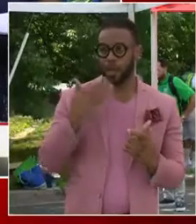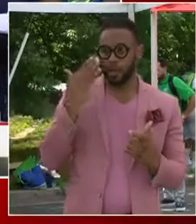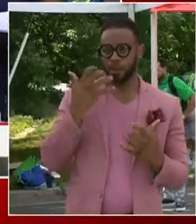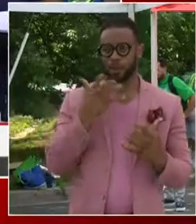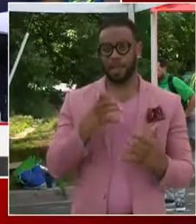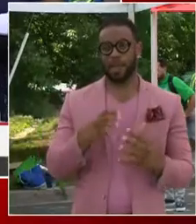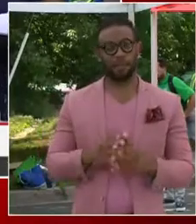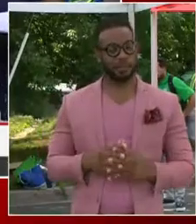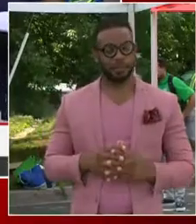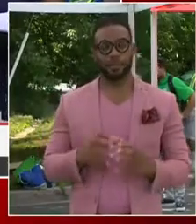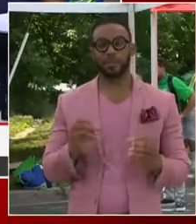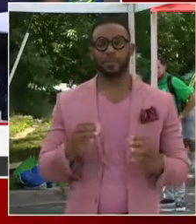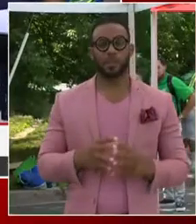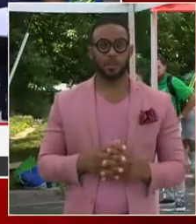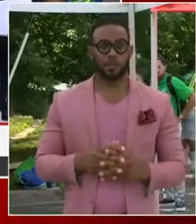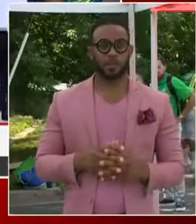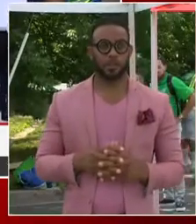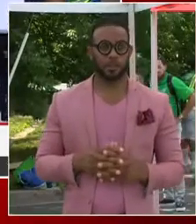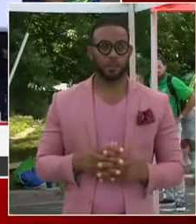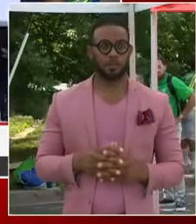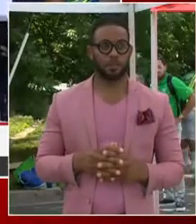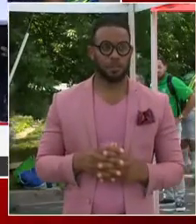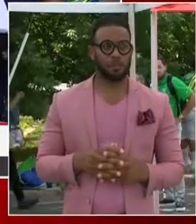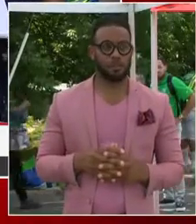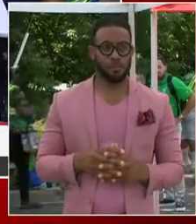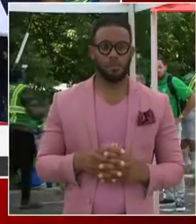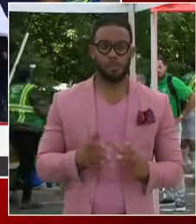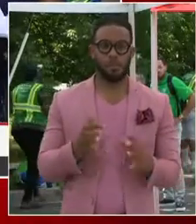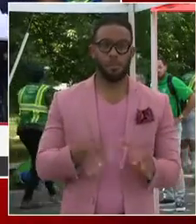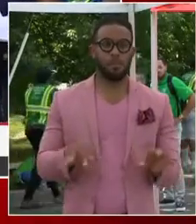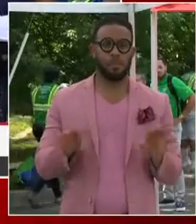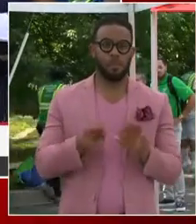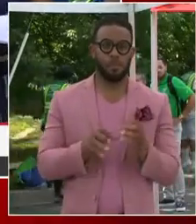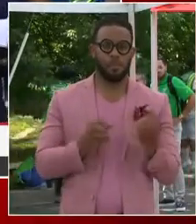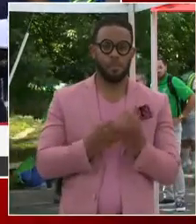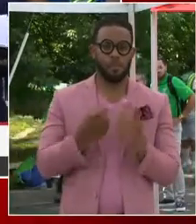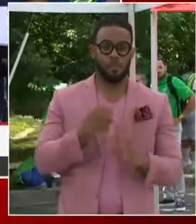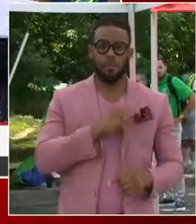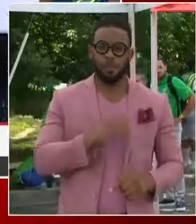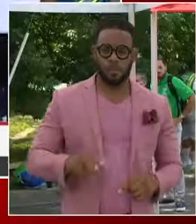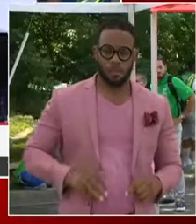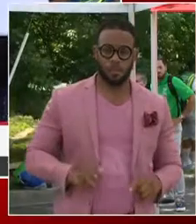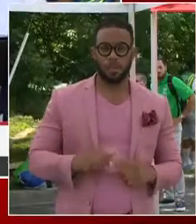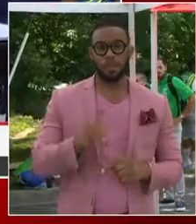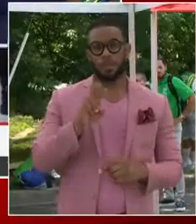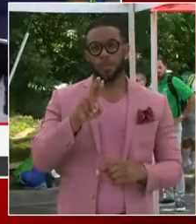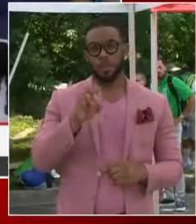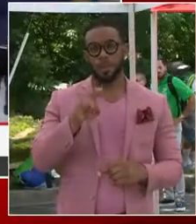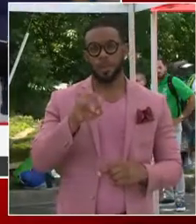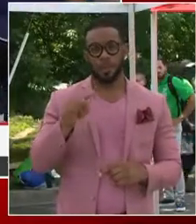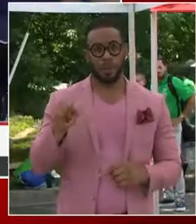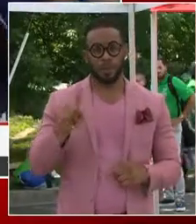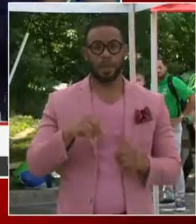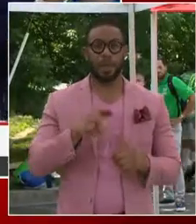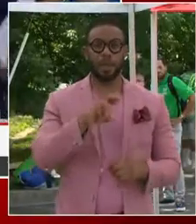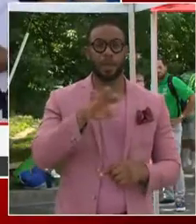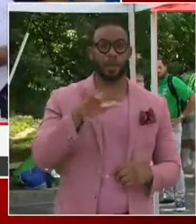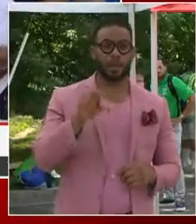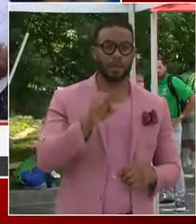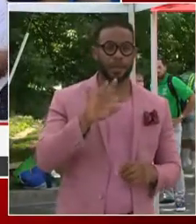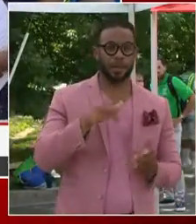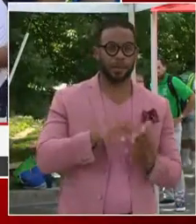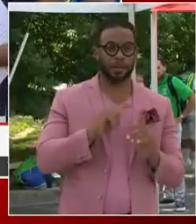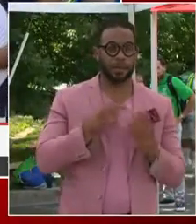hot. So thank you so much for the support from Mayor Bowser and Dr. Nesbitt and the Mary Center team.